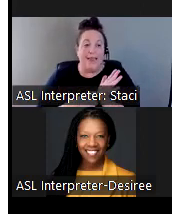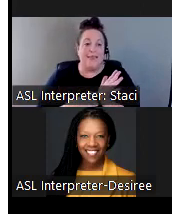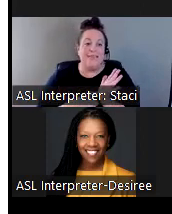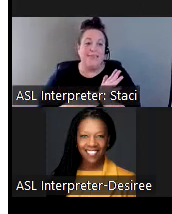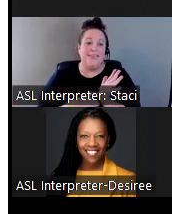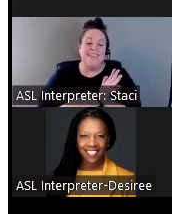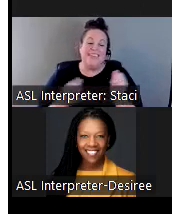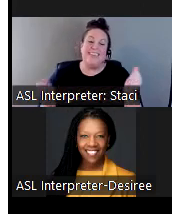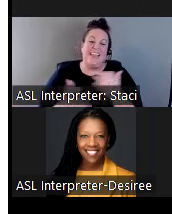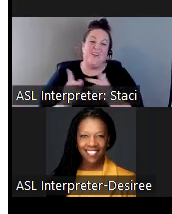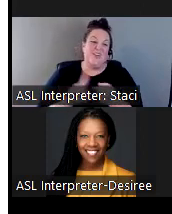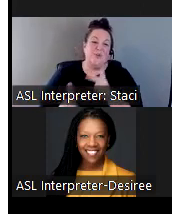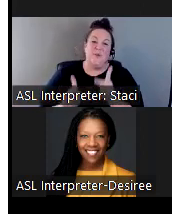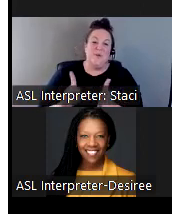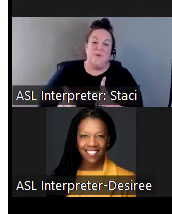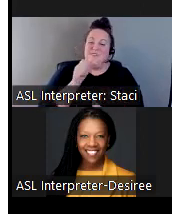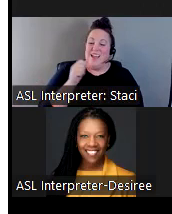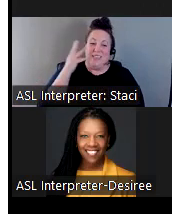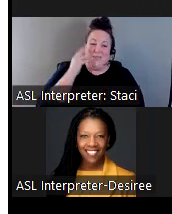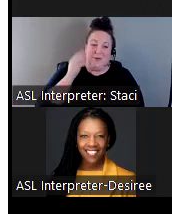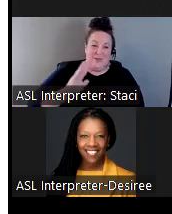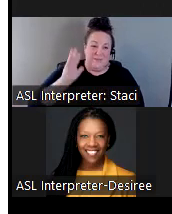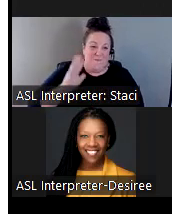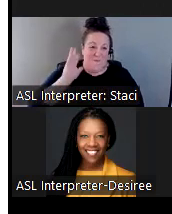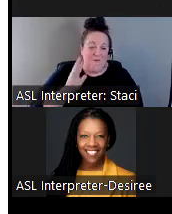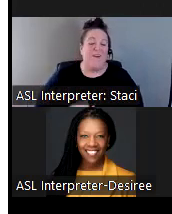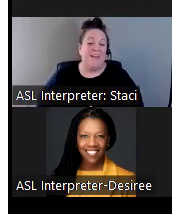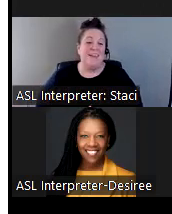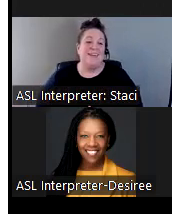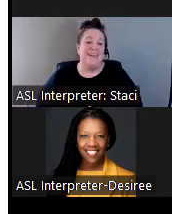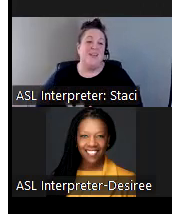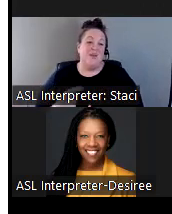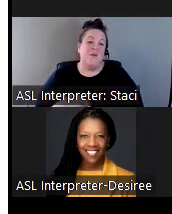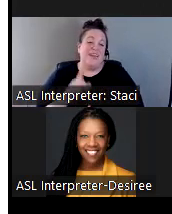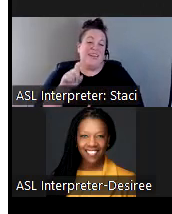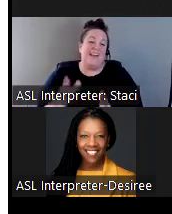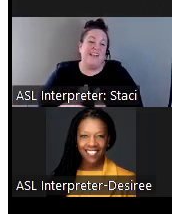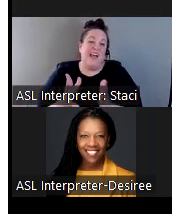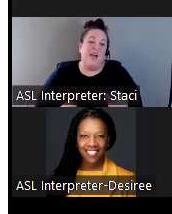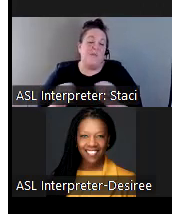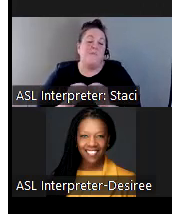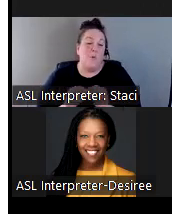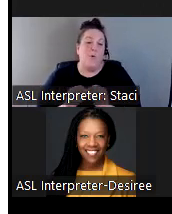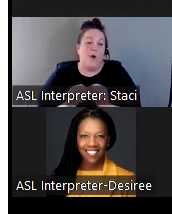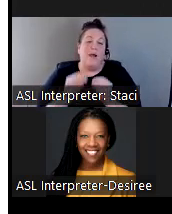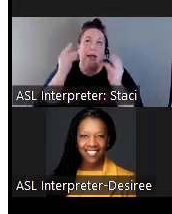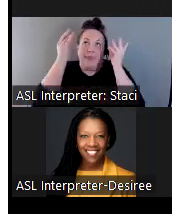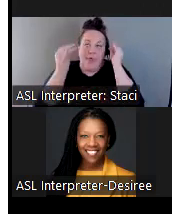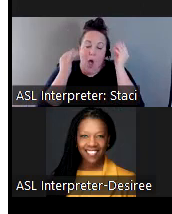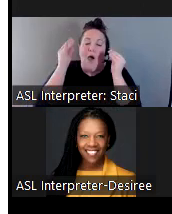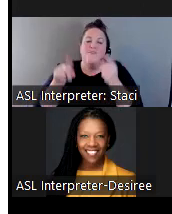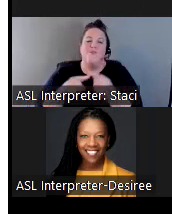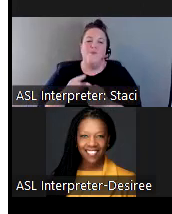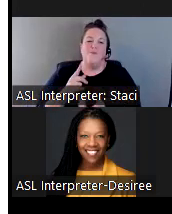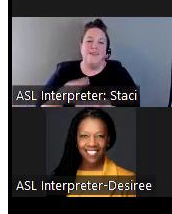scary to parents who've never experienced it in their lives. So we need to be a lot more thoughtful when we speak to